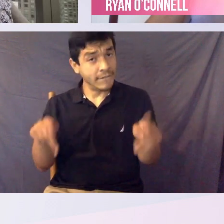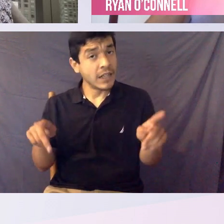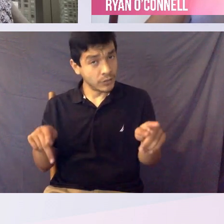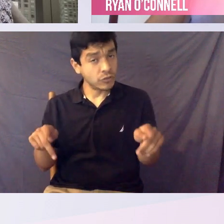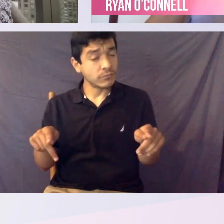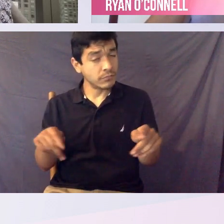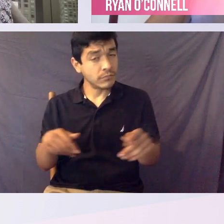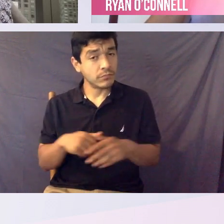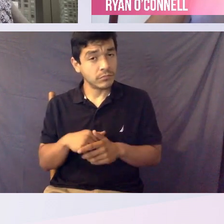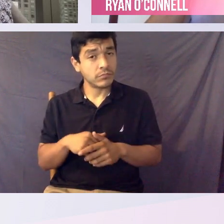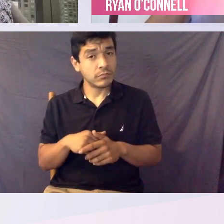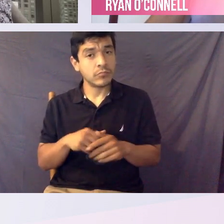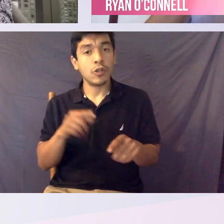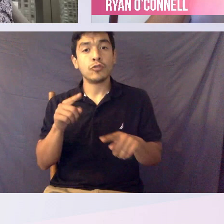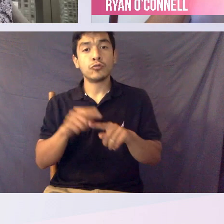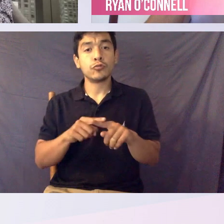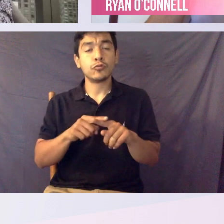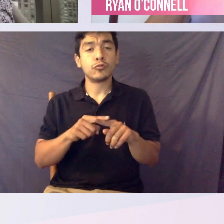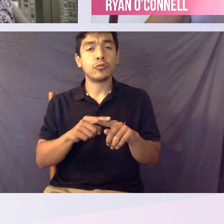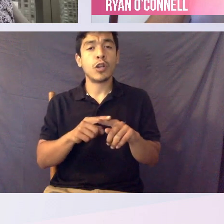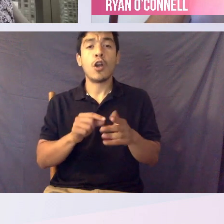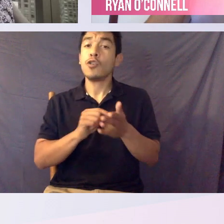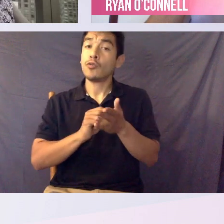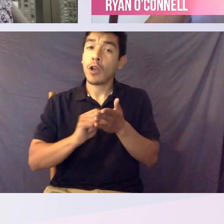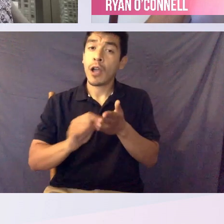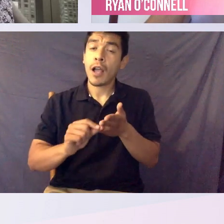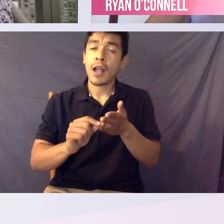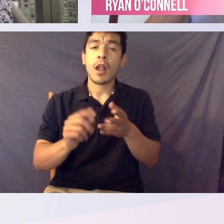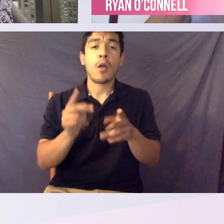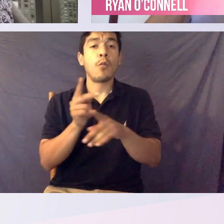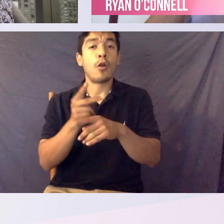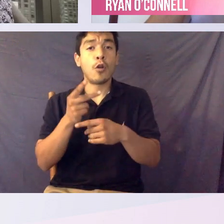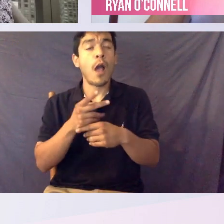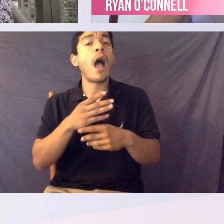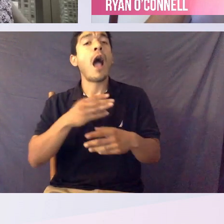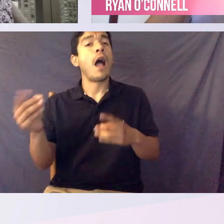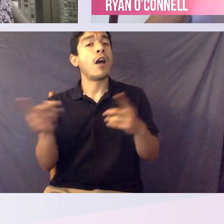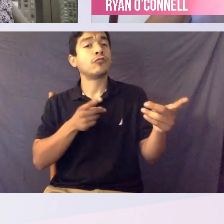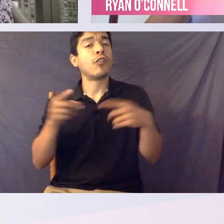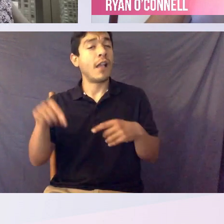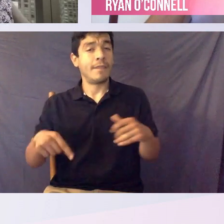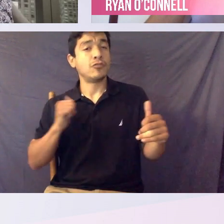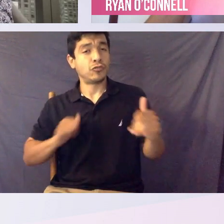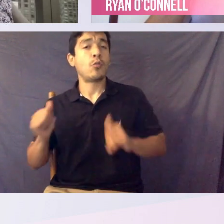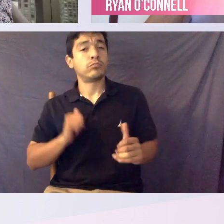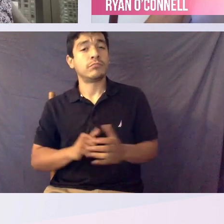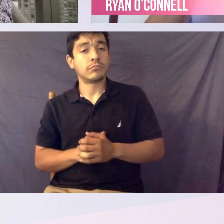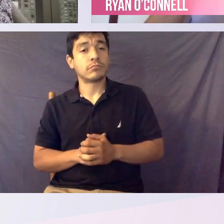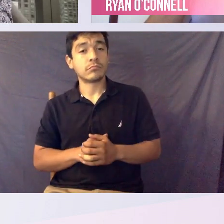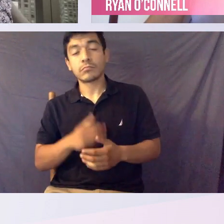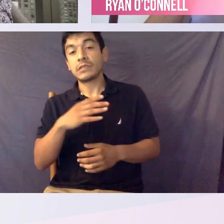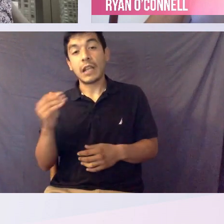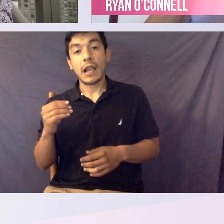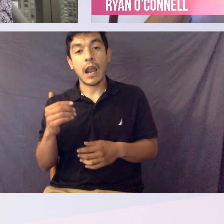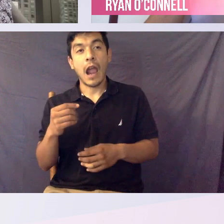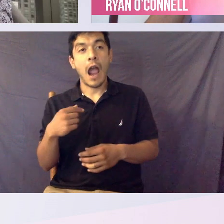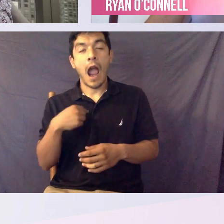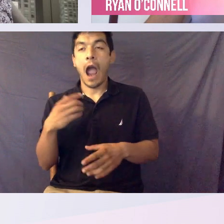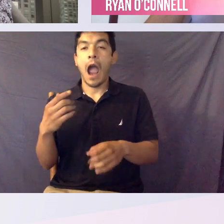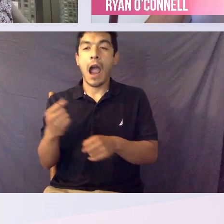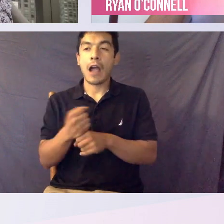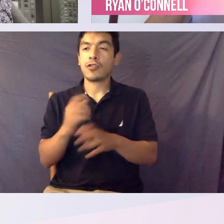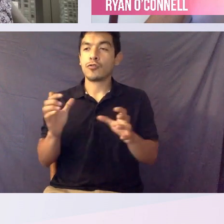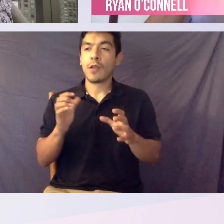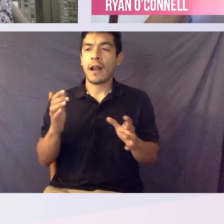write, produce, and direct this show. And I got to do it my way. You know, I'm